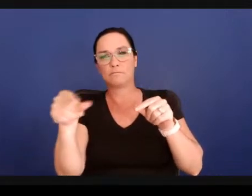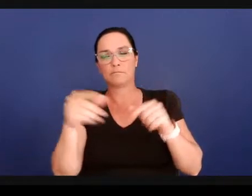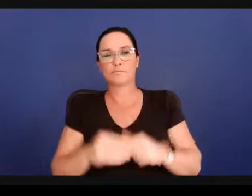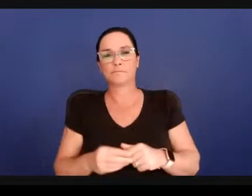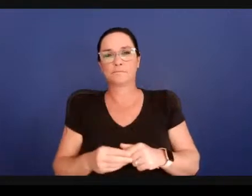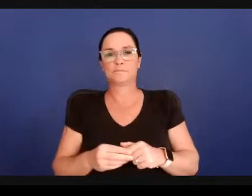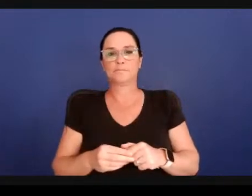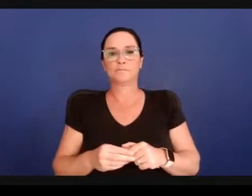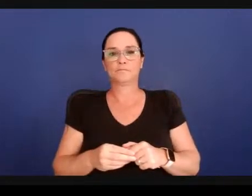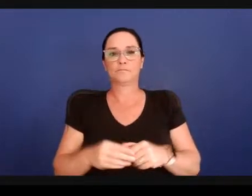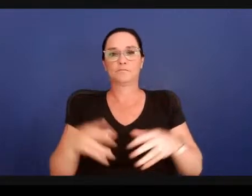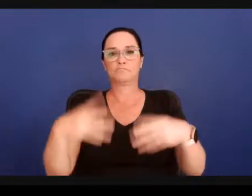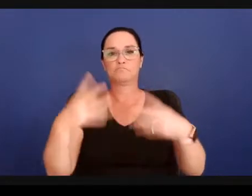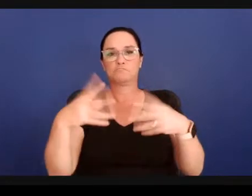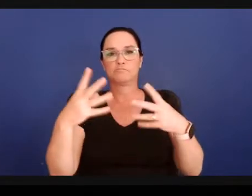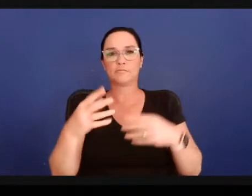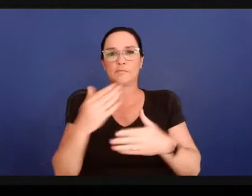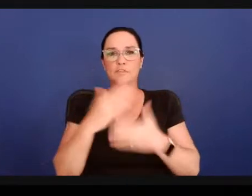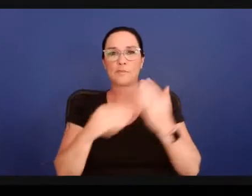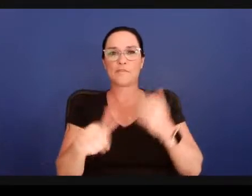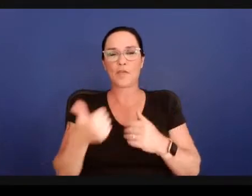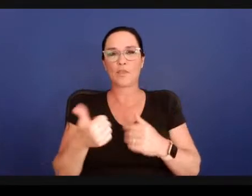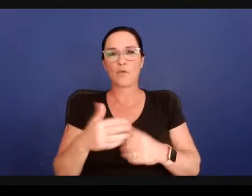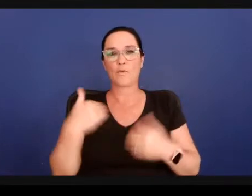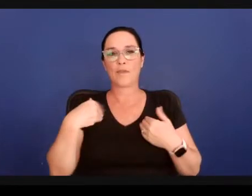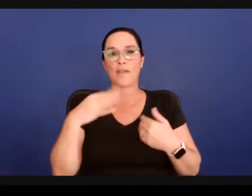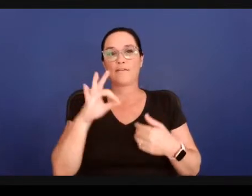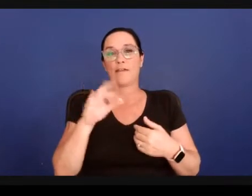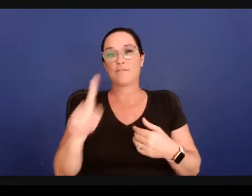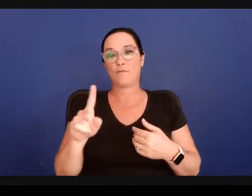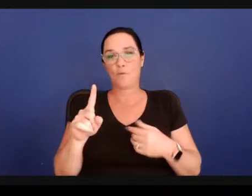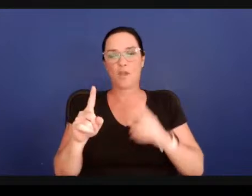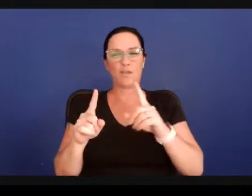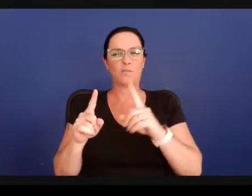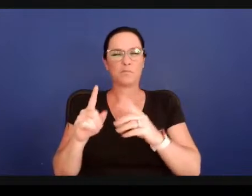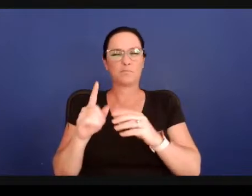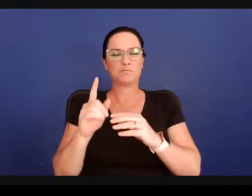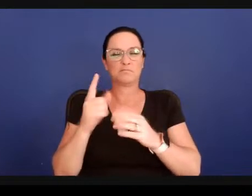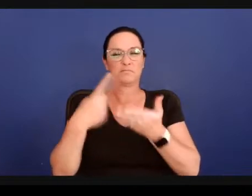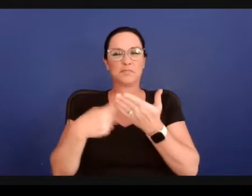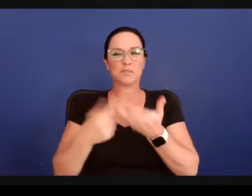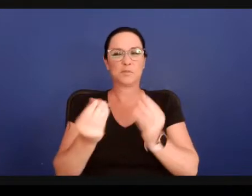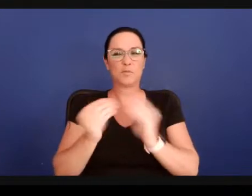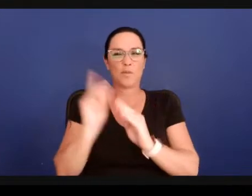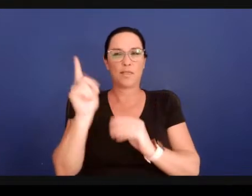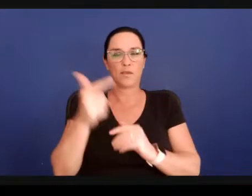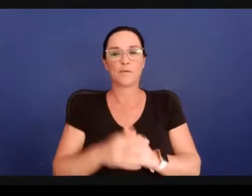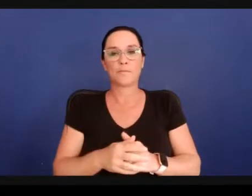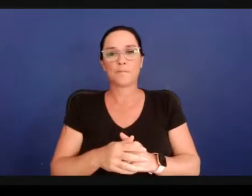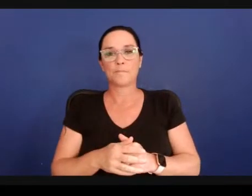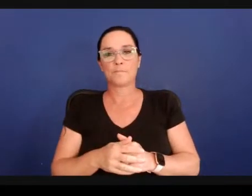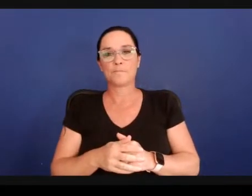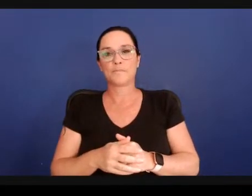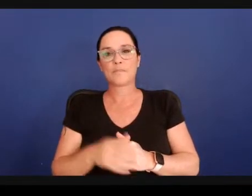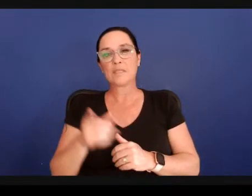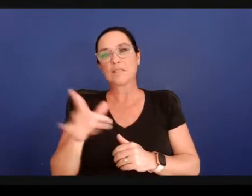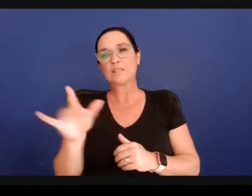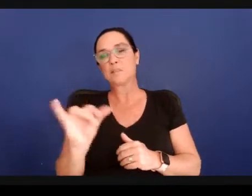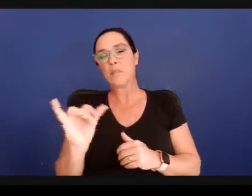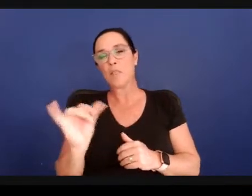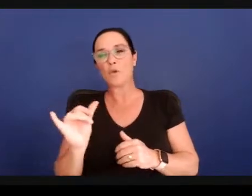And I'll scroll through some of the other ones. We have an F1 camera, more on that in a minute. But the views are similar